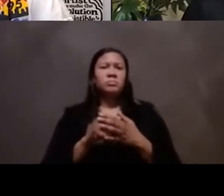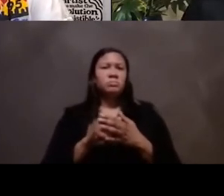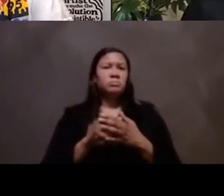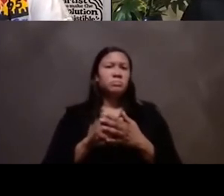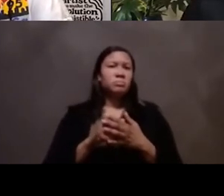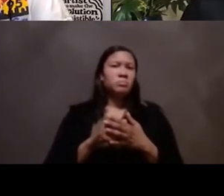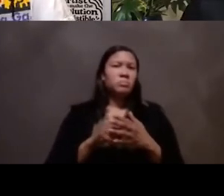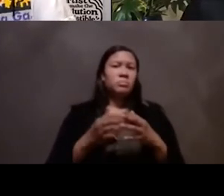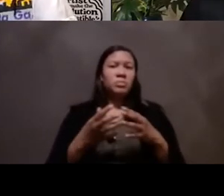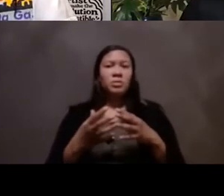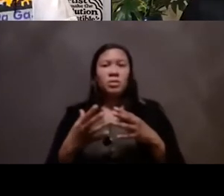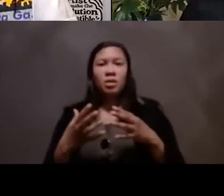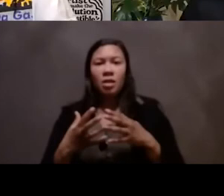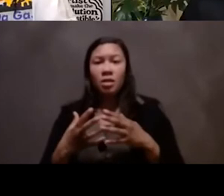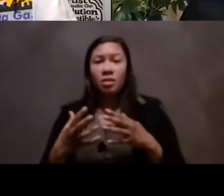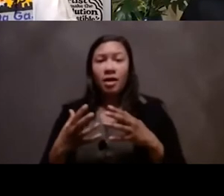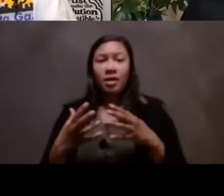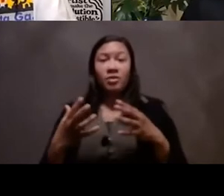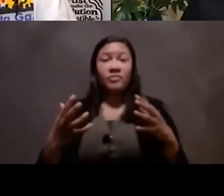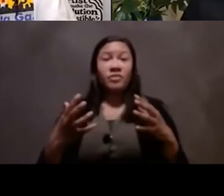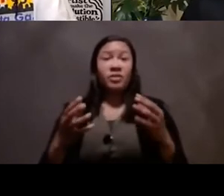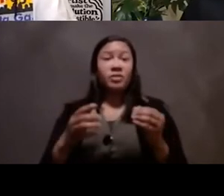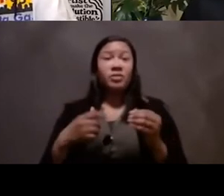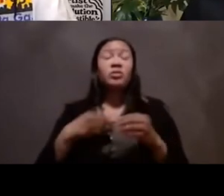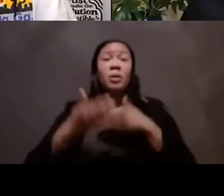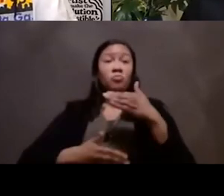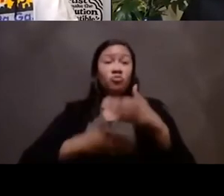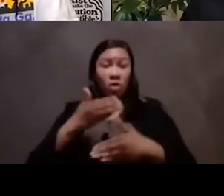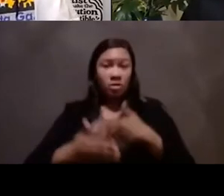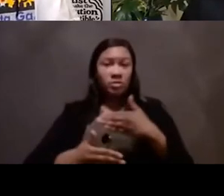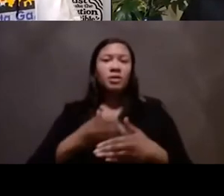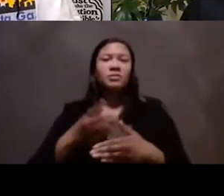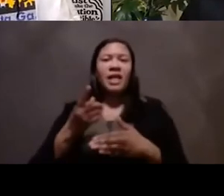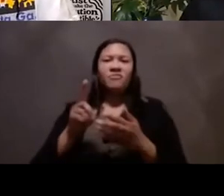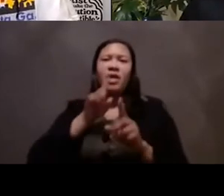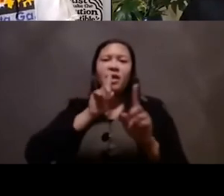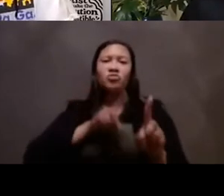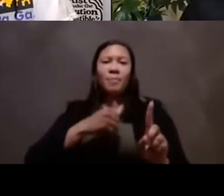process. I think, you know, just to answer the question myself very briefly, and we'll go